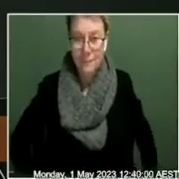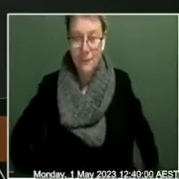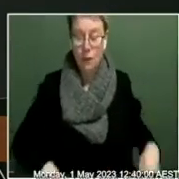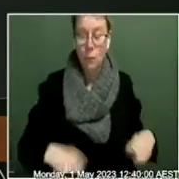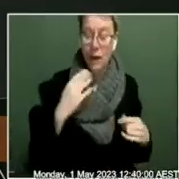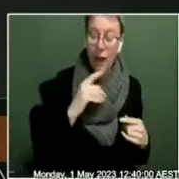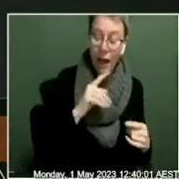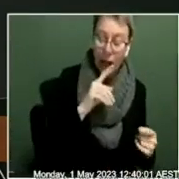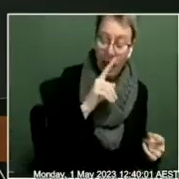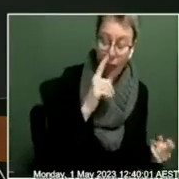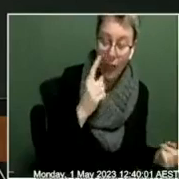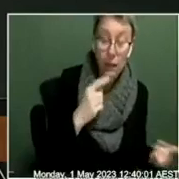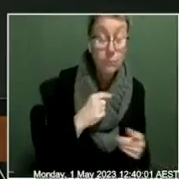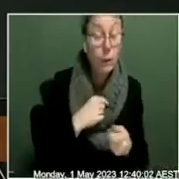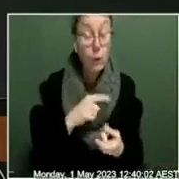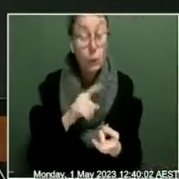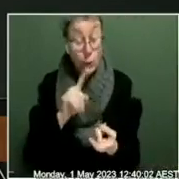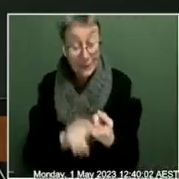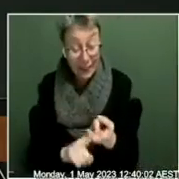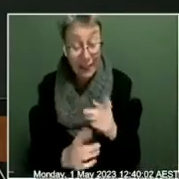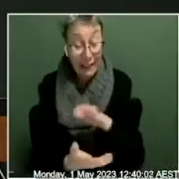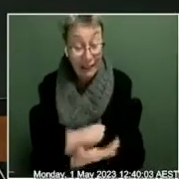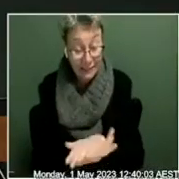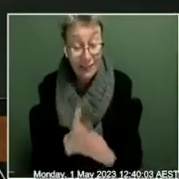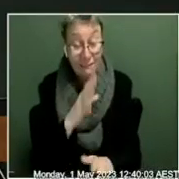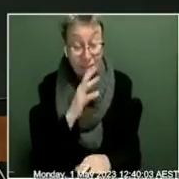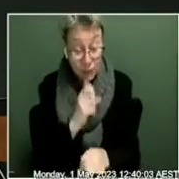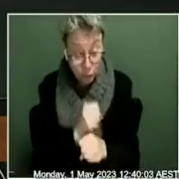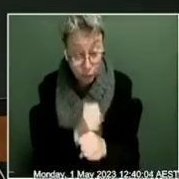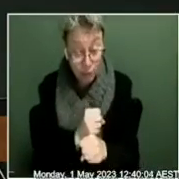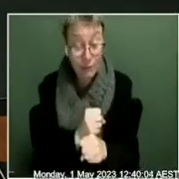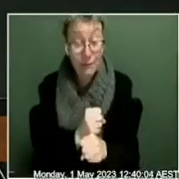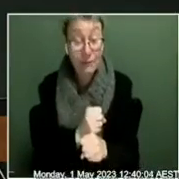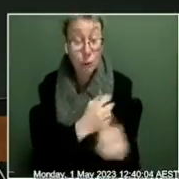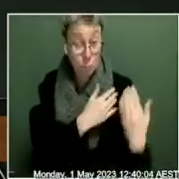from detoxing. No one.